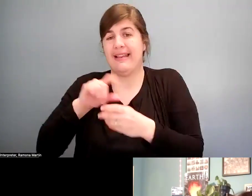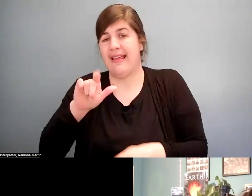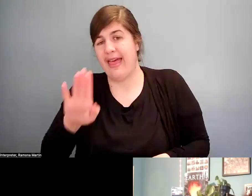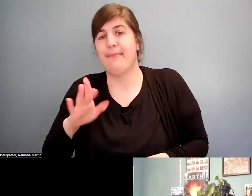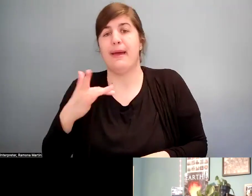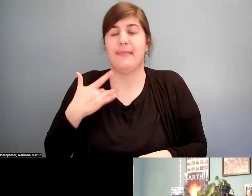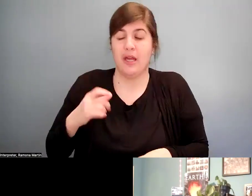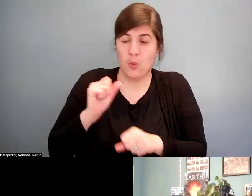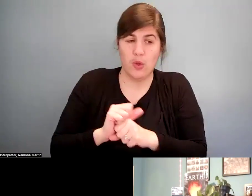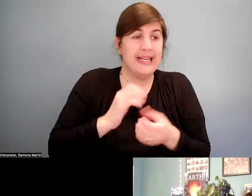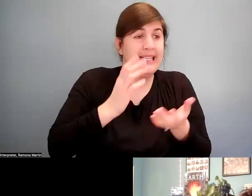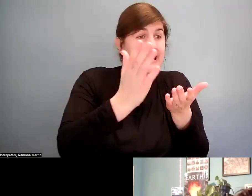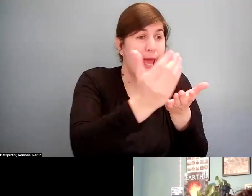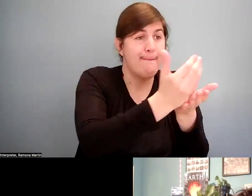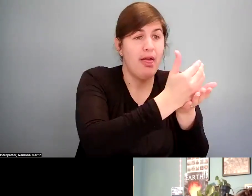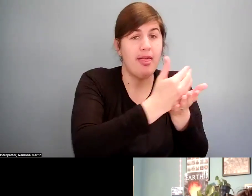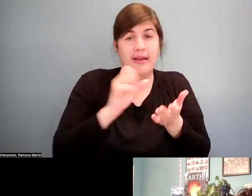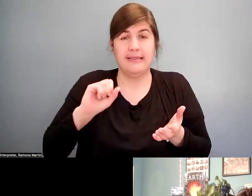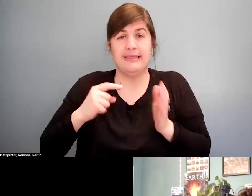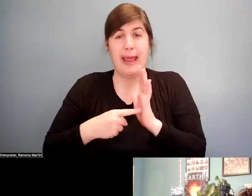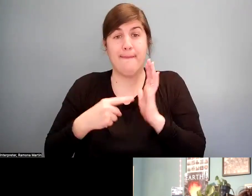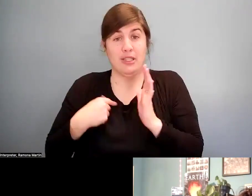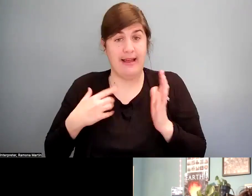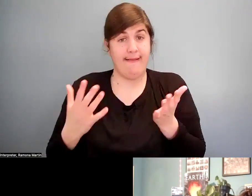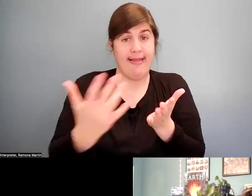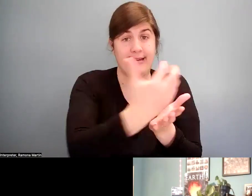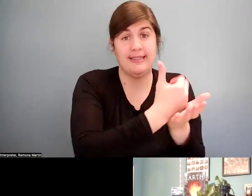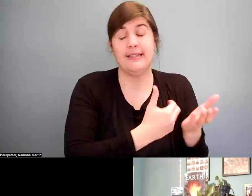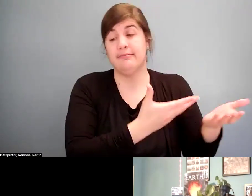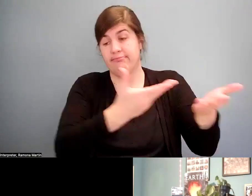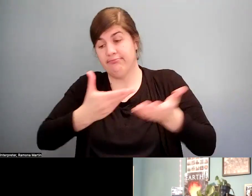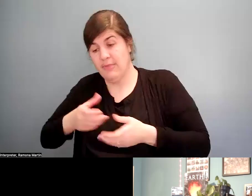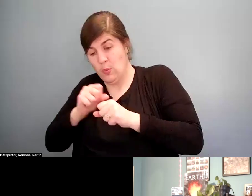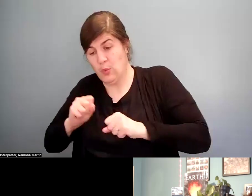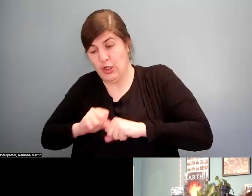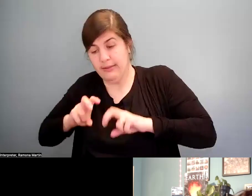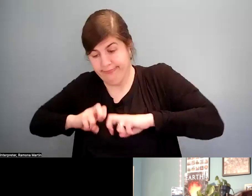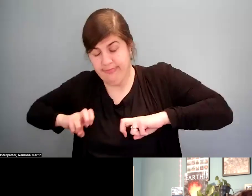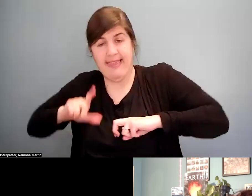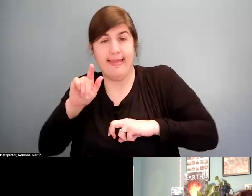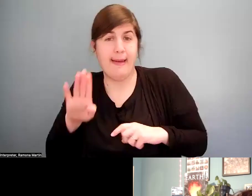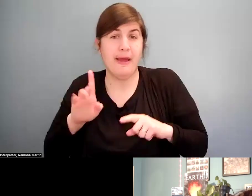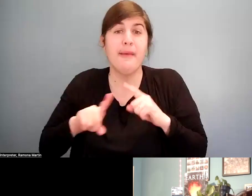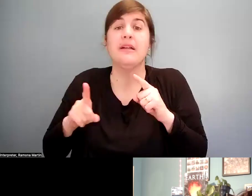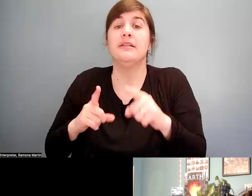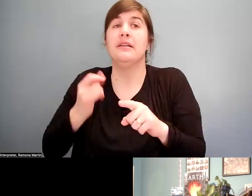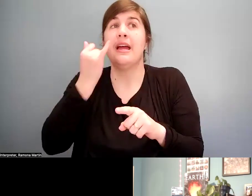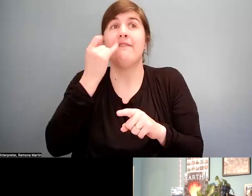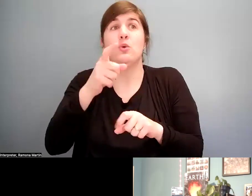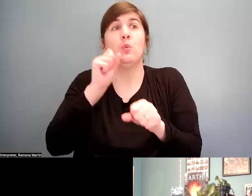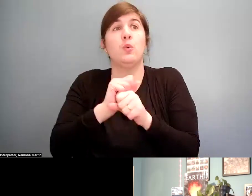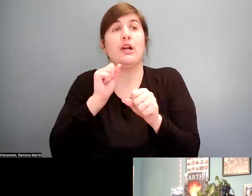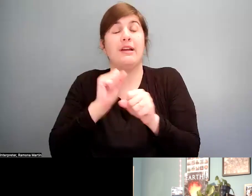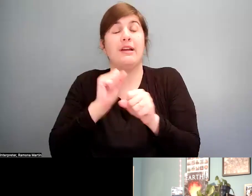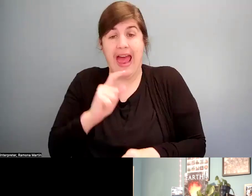on samples I've collected in field work. Um, but it becomes more dangerous, I'd say, if you are a volcanologist working